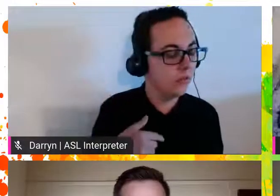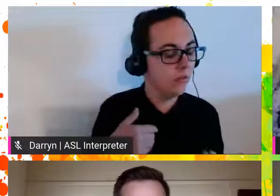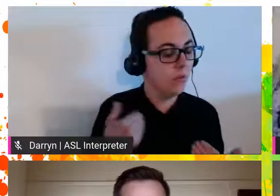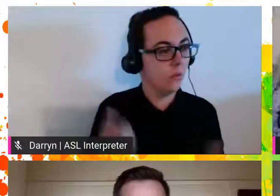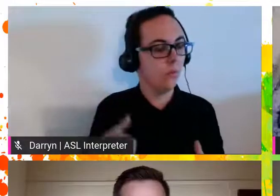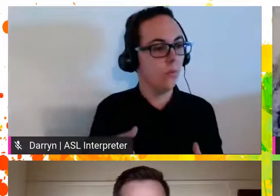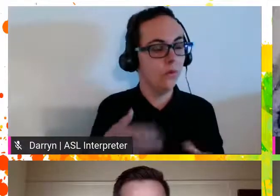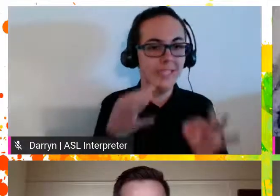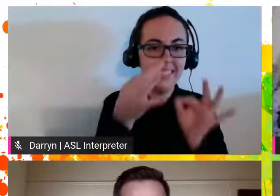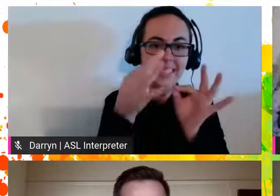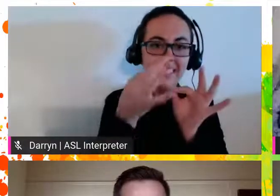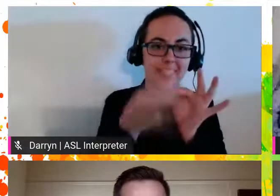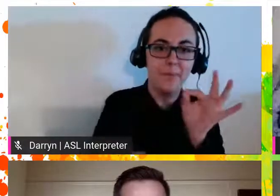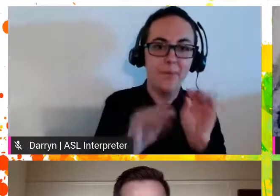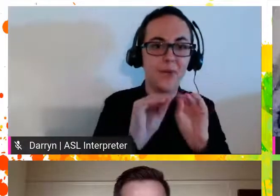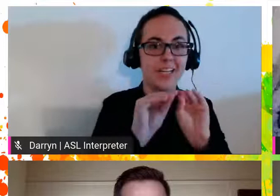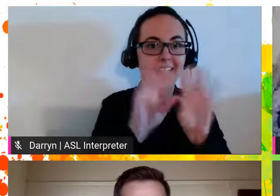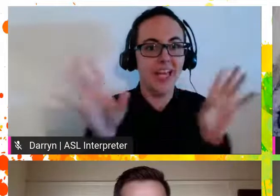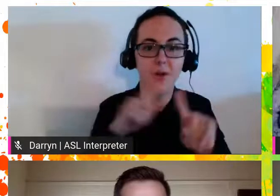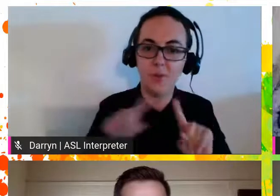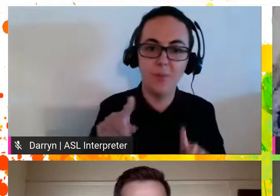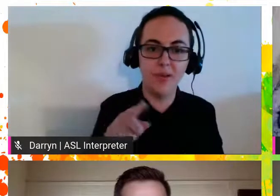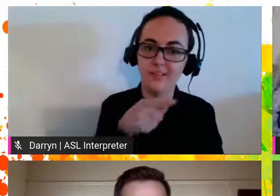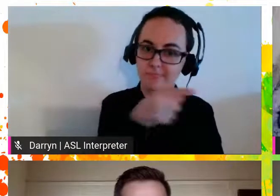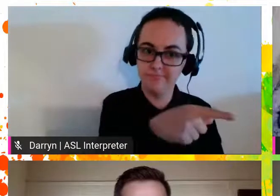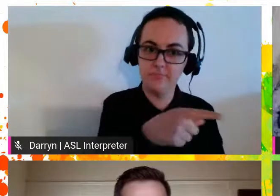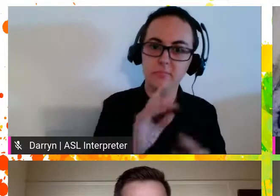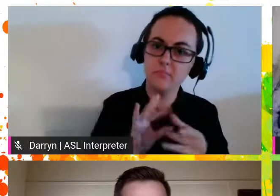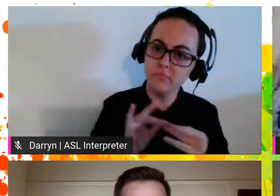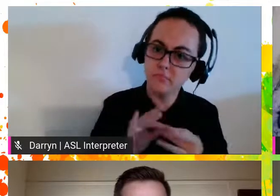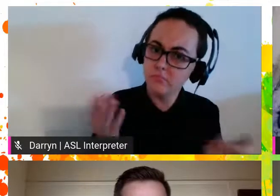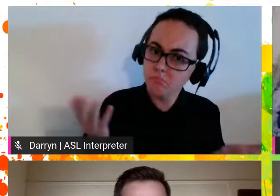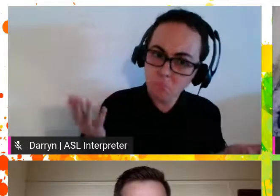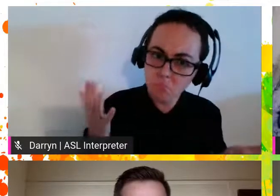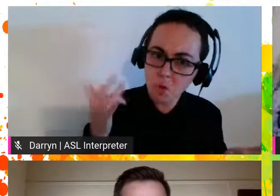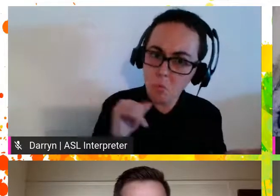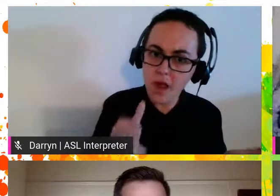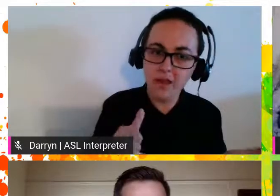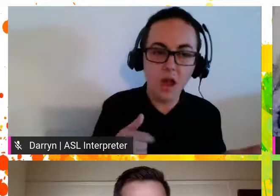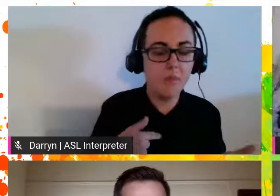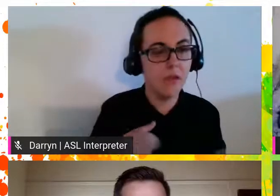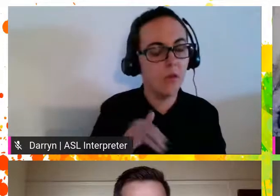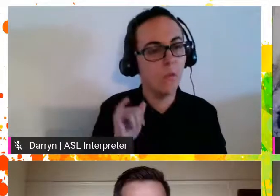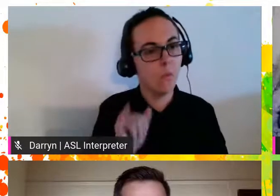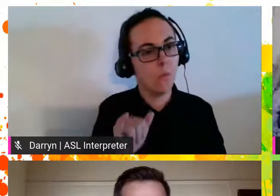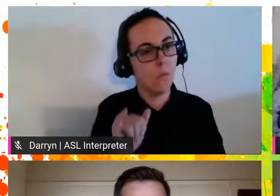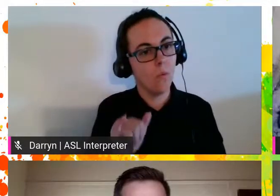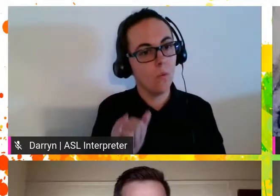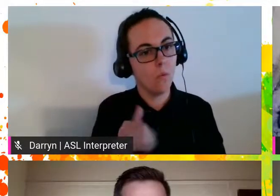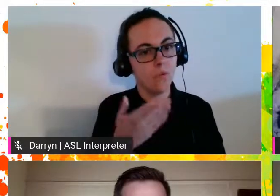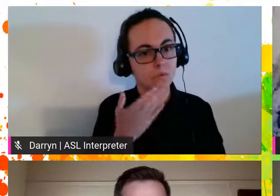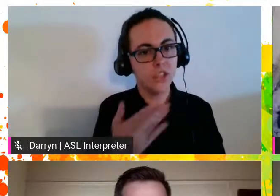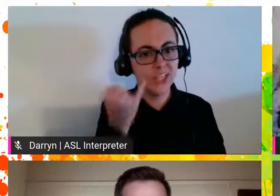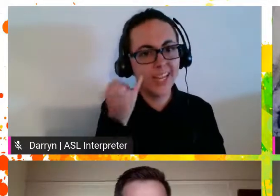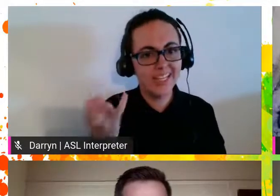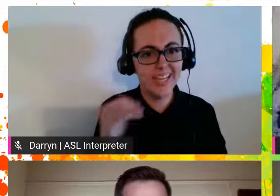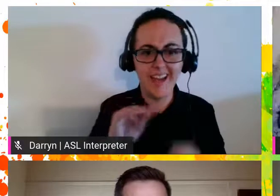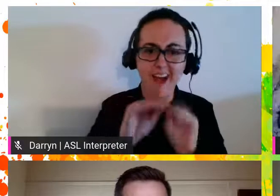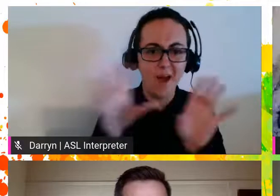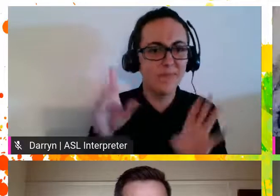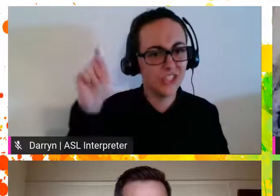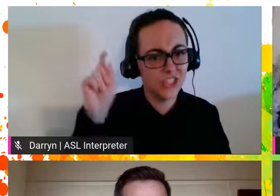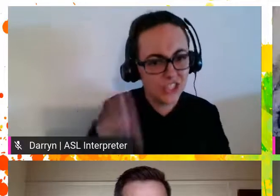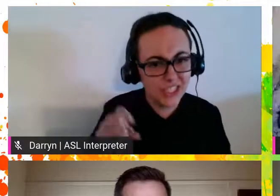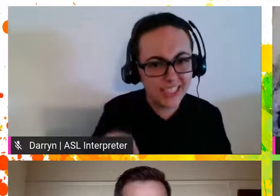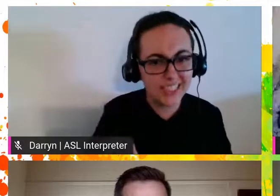but it took him identifying that and pointing that out as an obvious collaboration that we should be doing. So